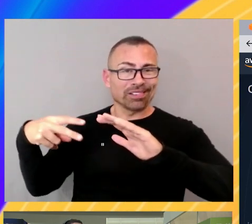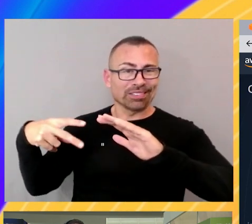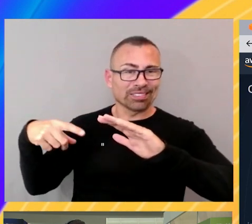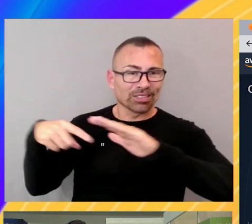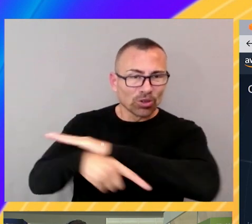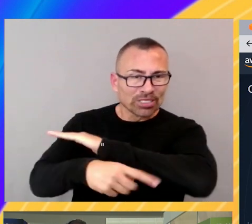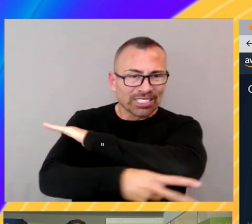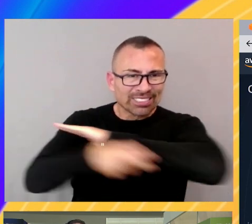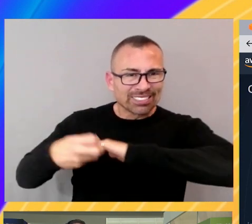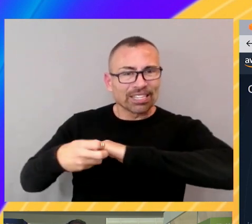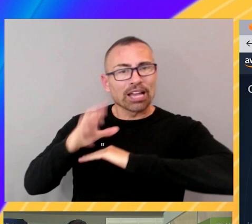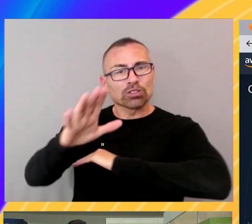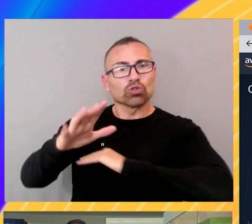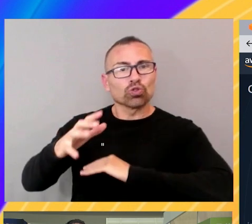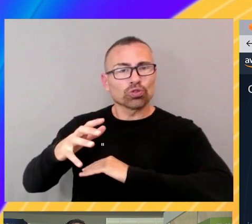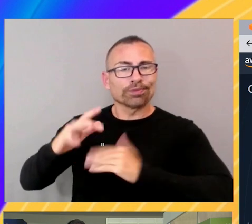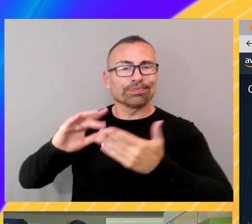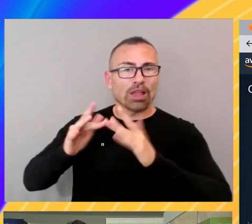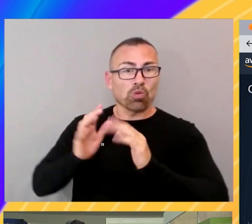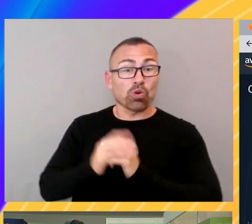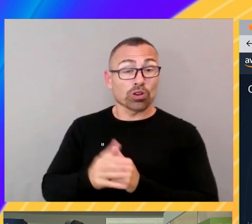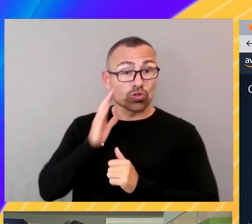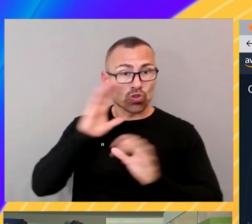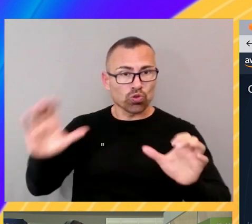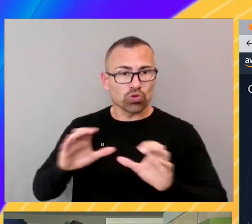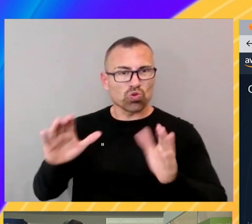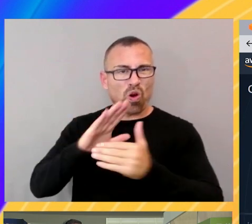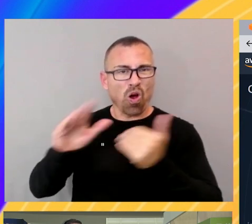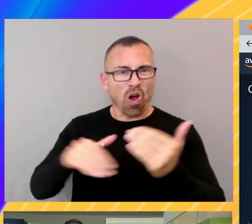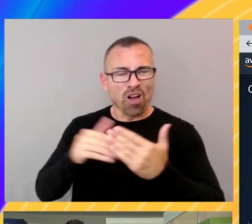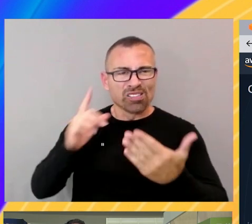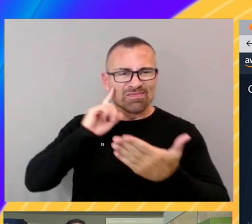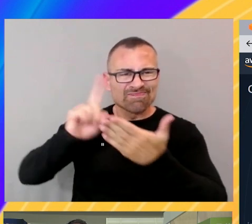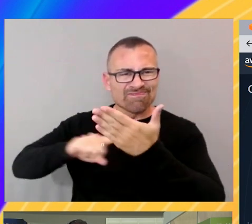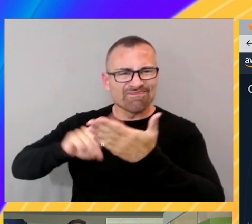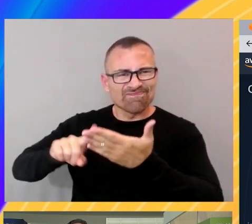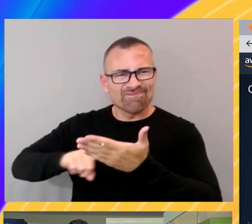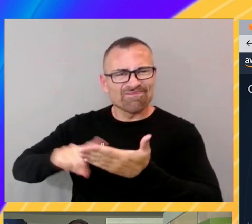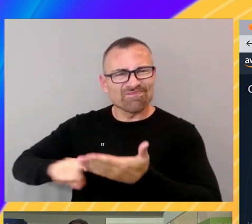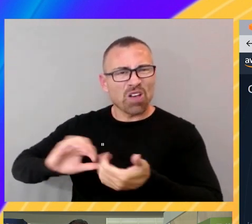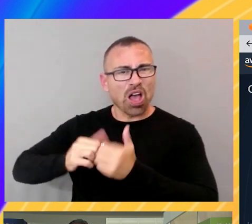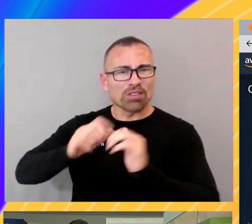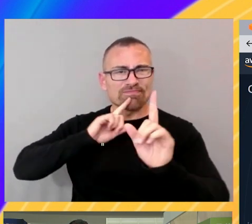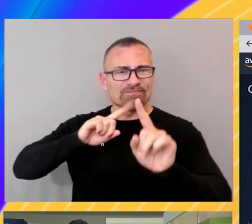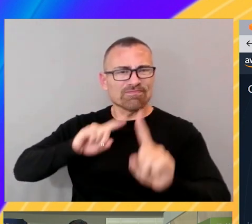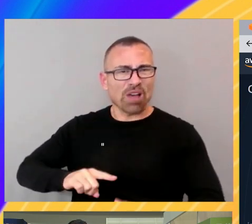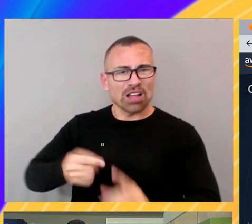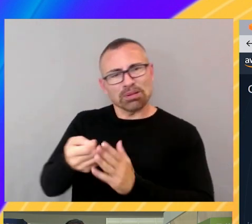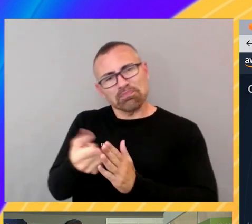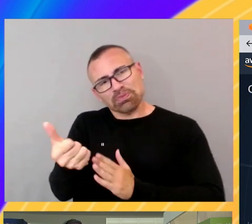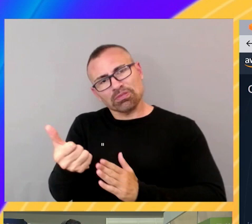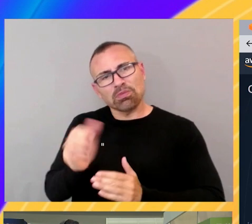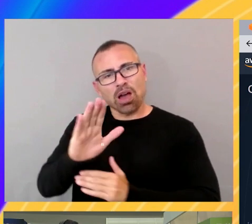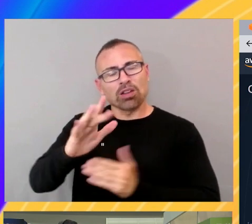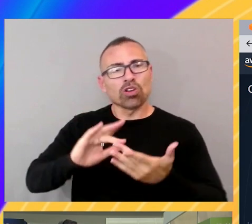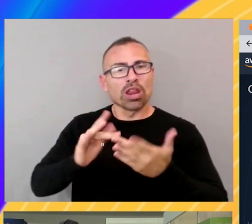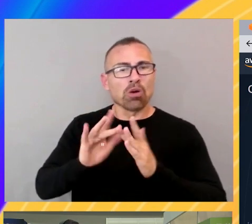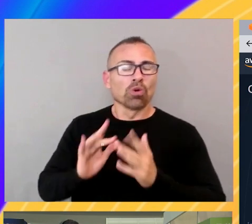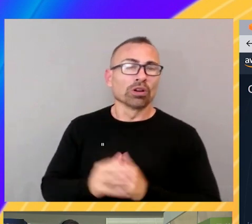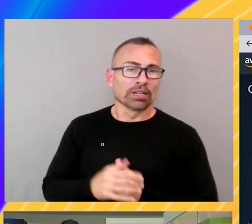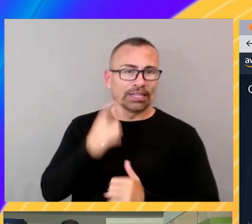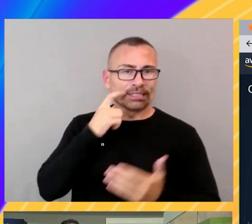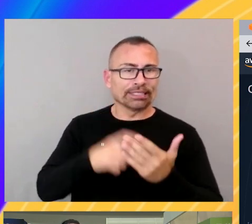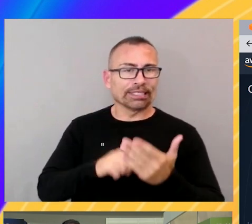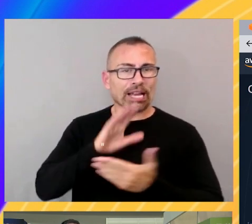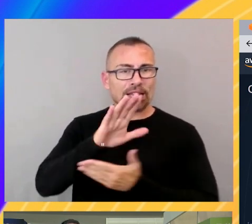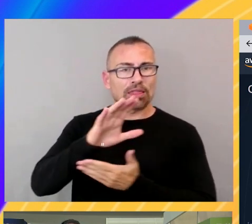the response things to lock them out, get them out of your network, detect what they did, that sort of thing. That sounds pretty powerful and probably something